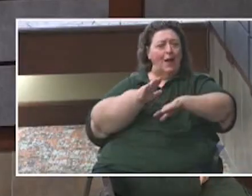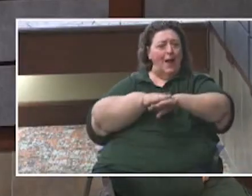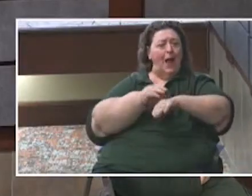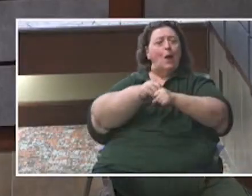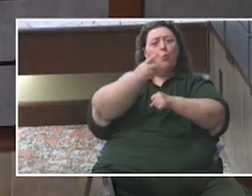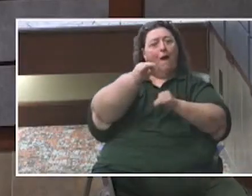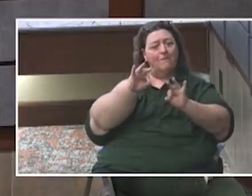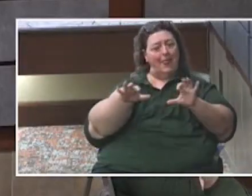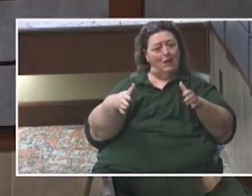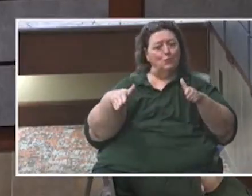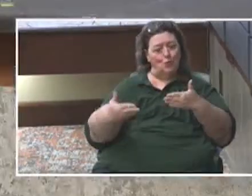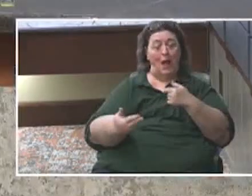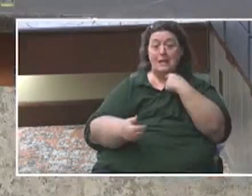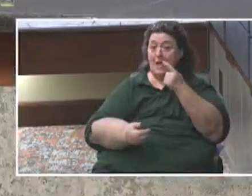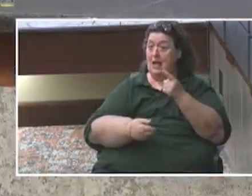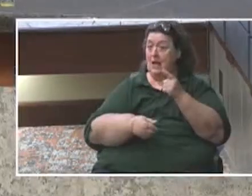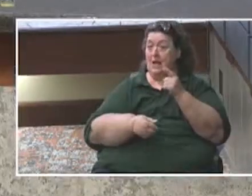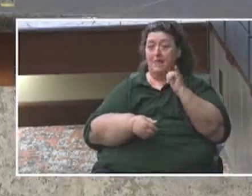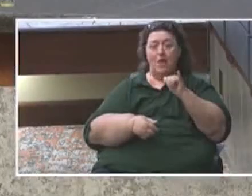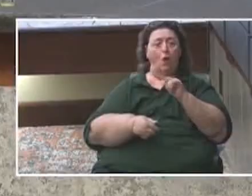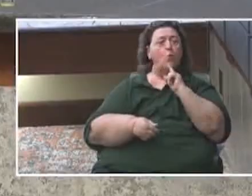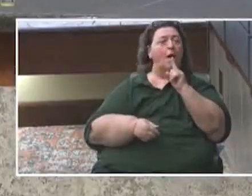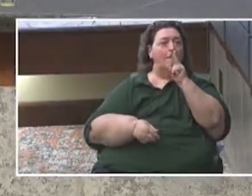classrooms, and when I tell you a time was had,